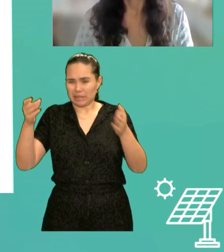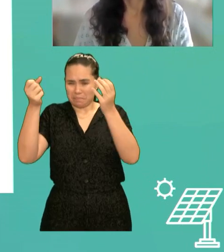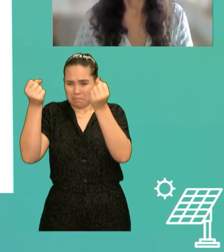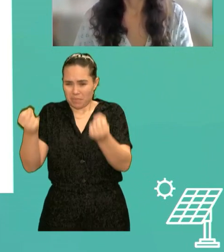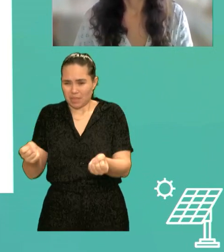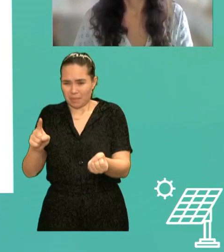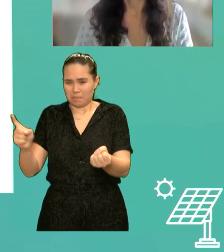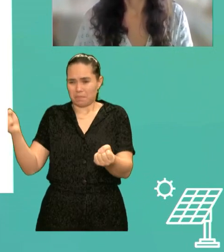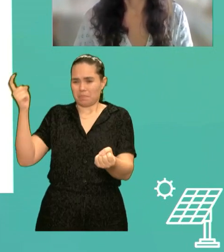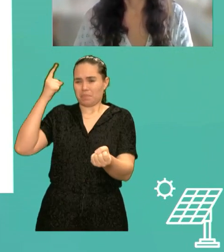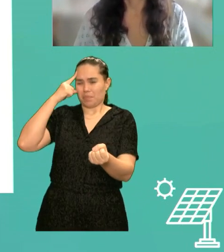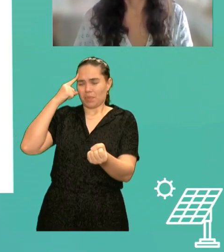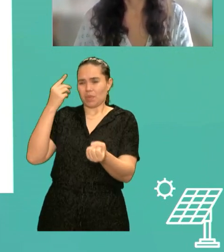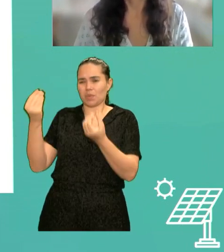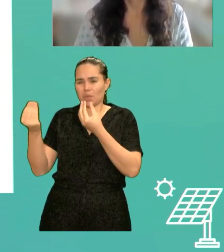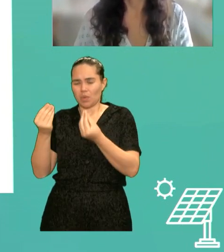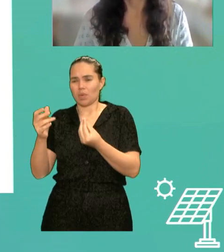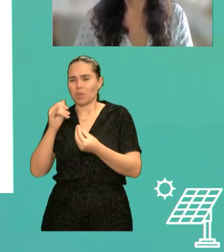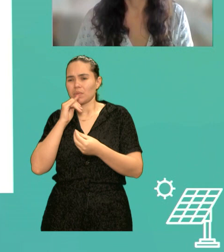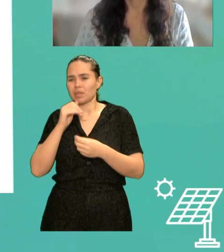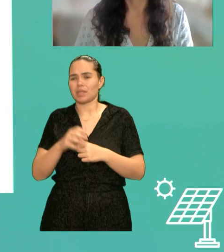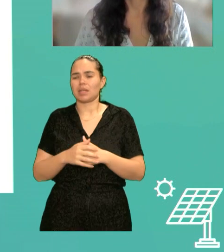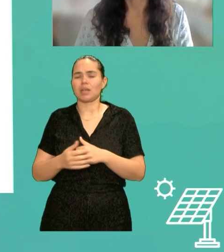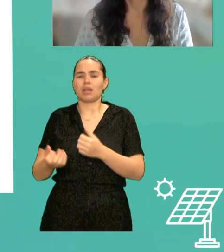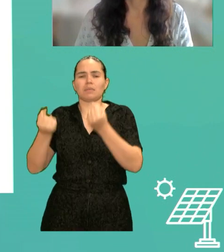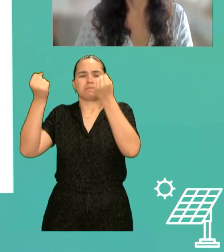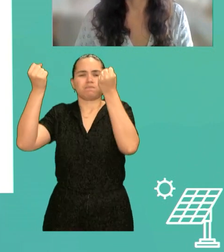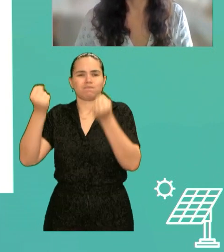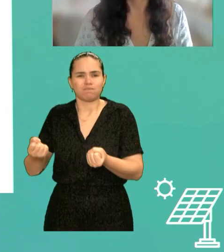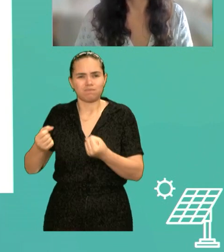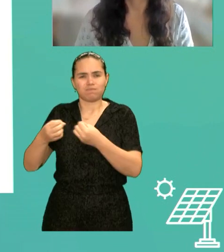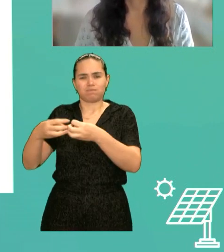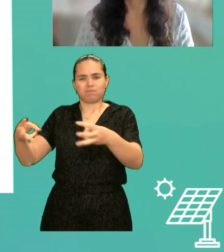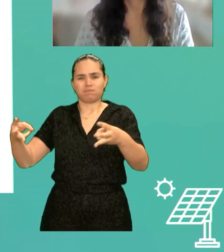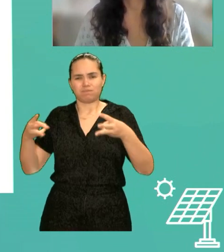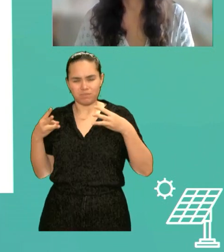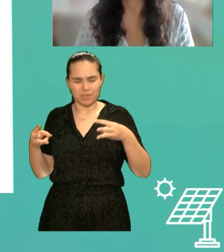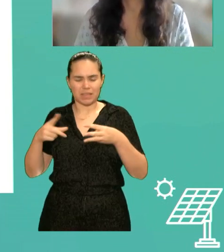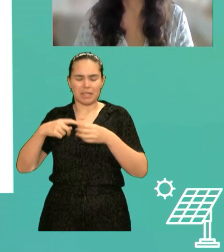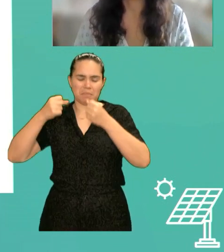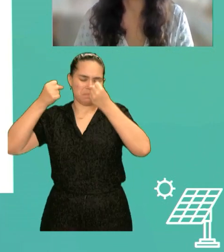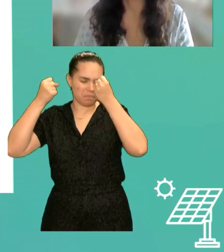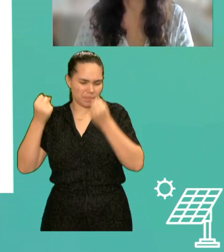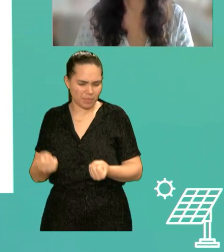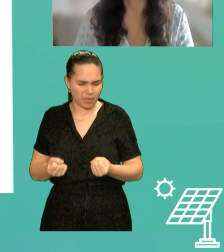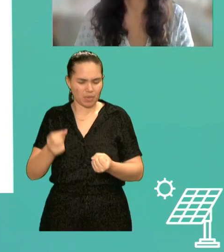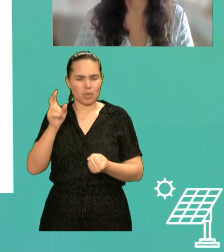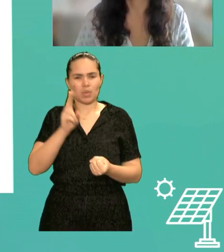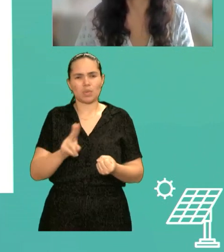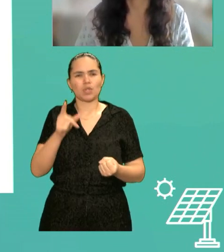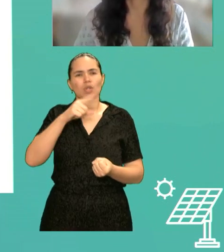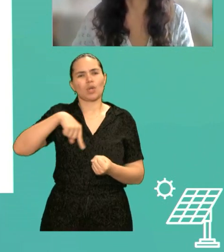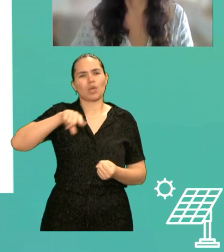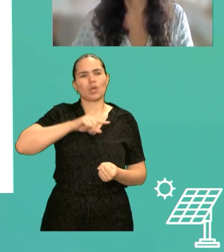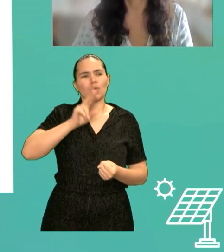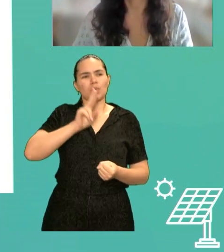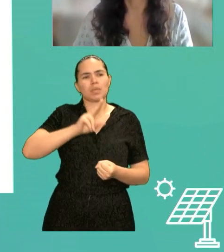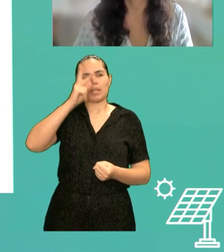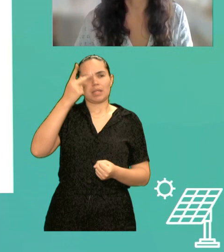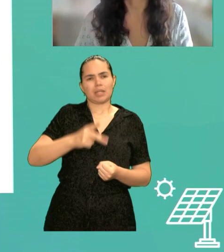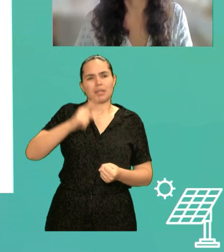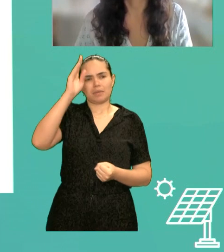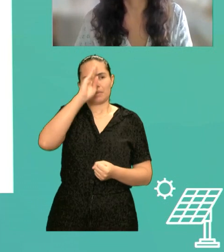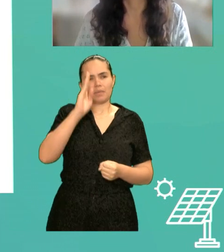like heavy trucks we have in Brazil, for example, of more than 100 tons of